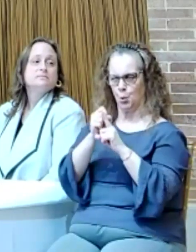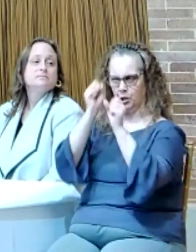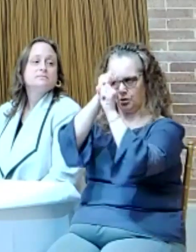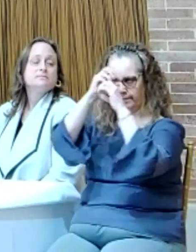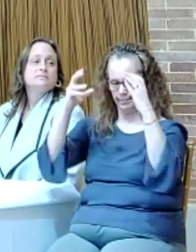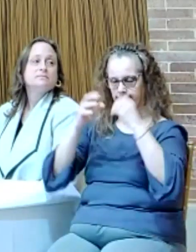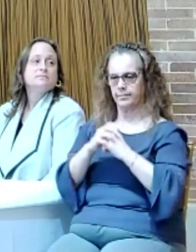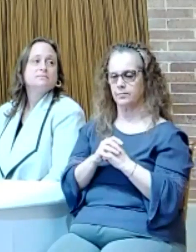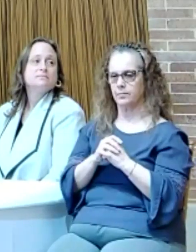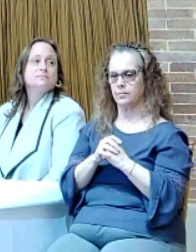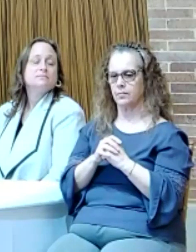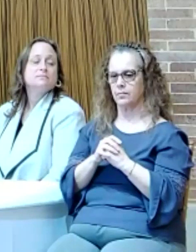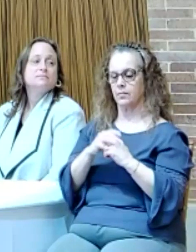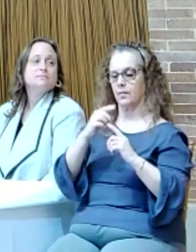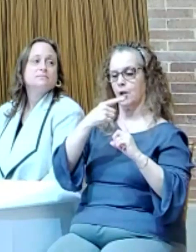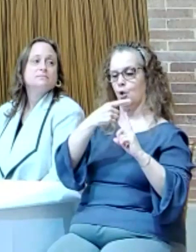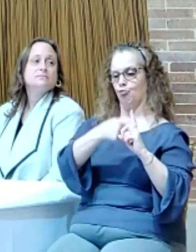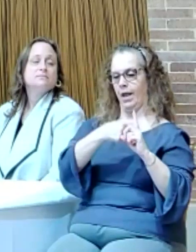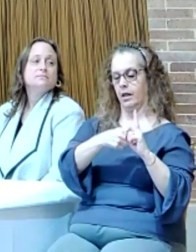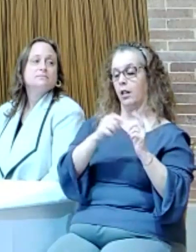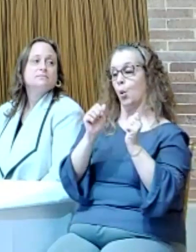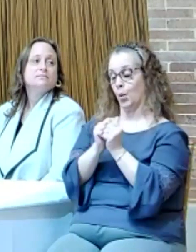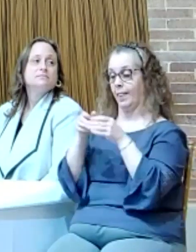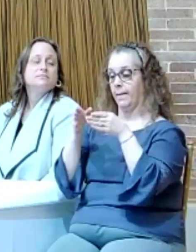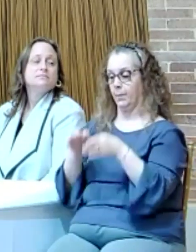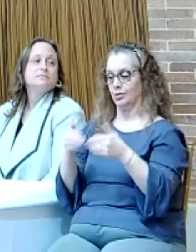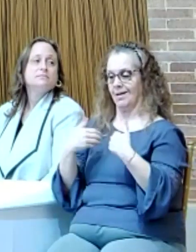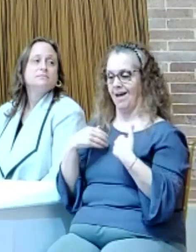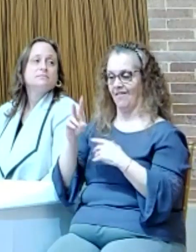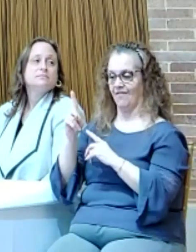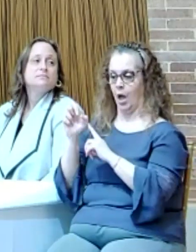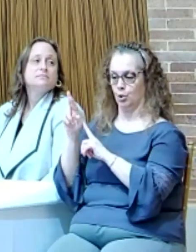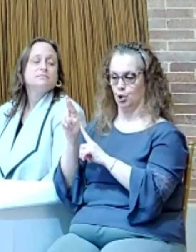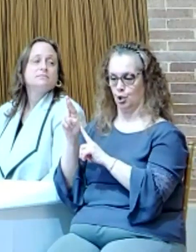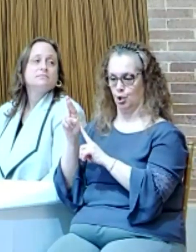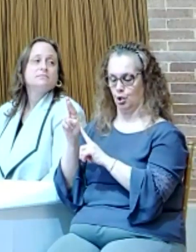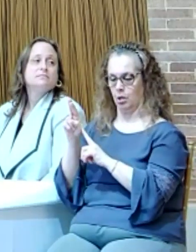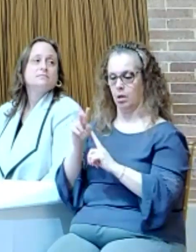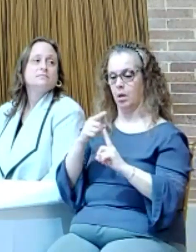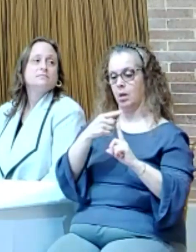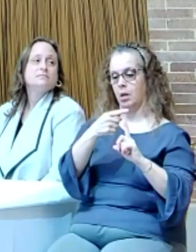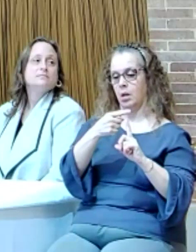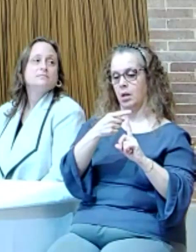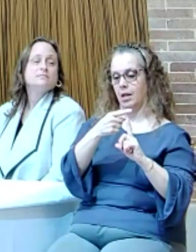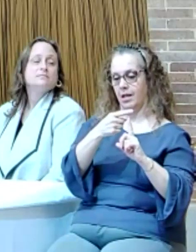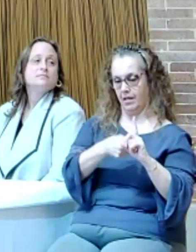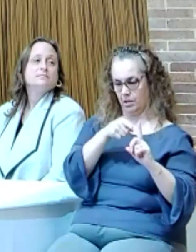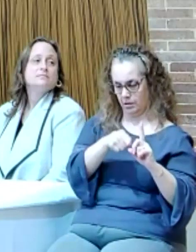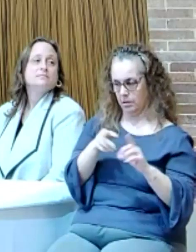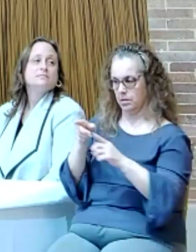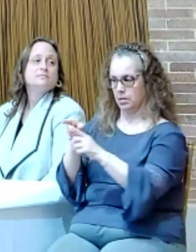I had a rental transaction with a Housing Voucher recipient after the client the tenant reached out to me and